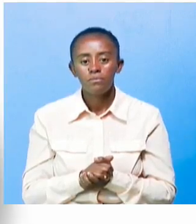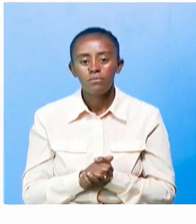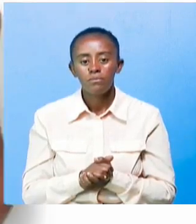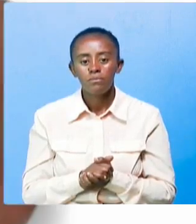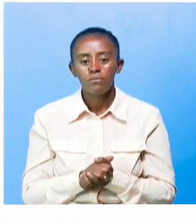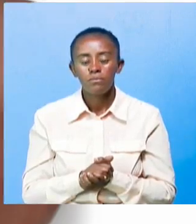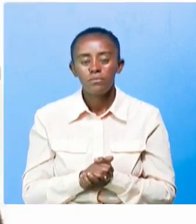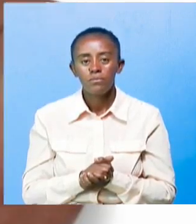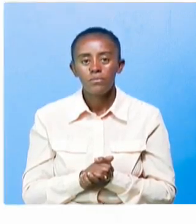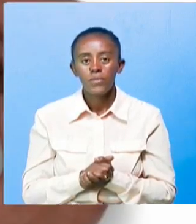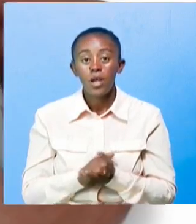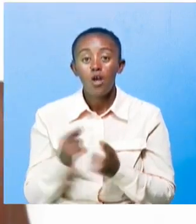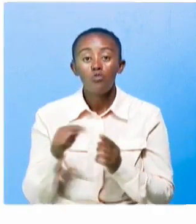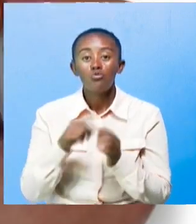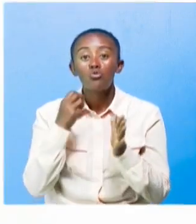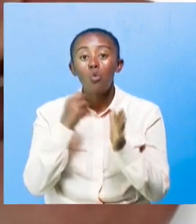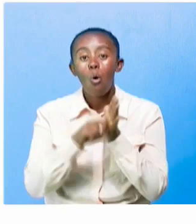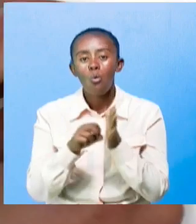mark.